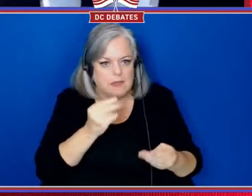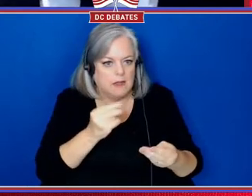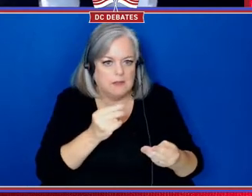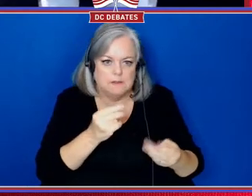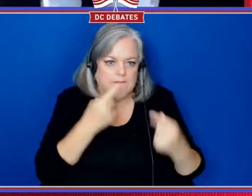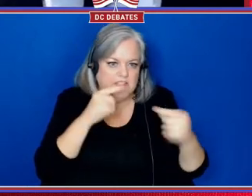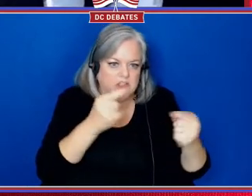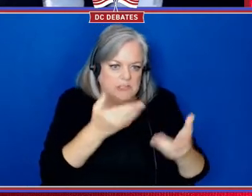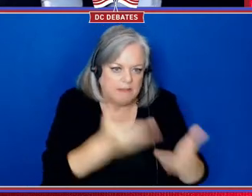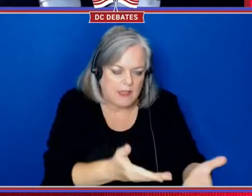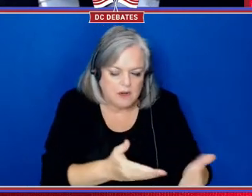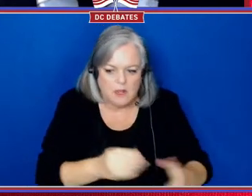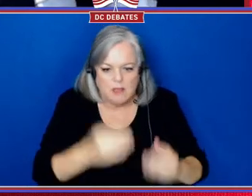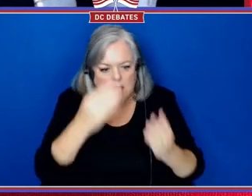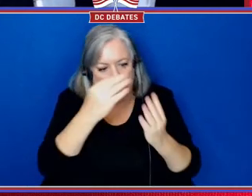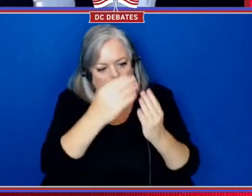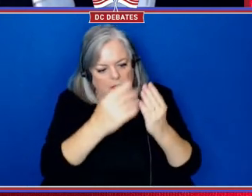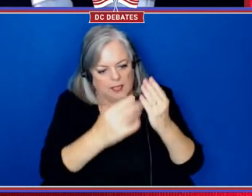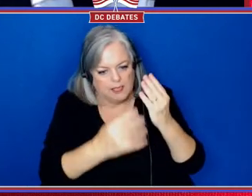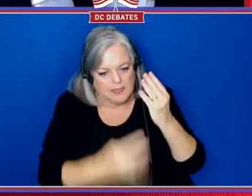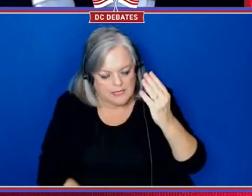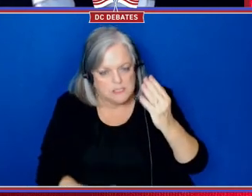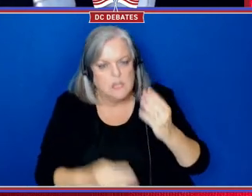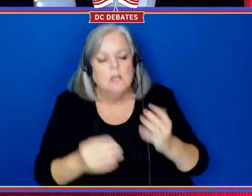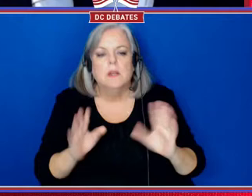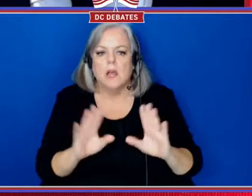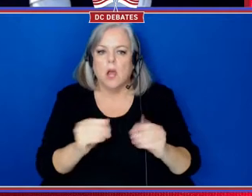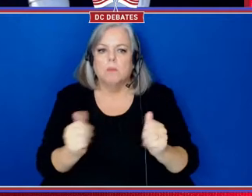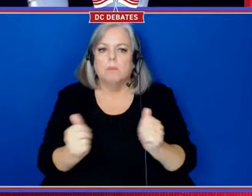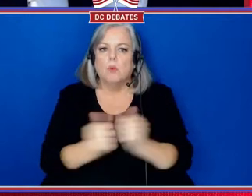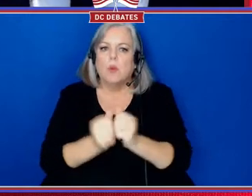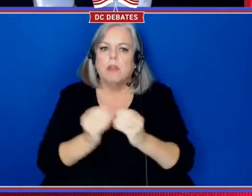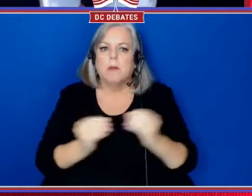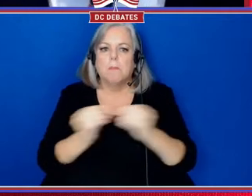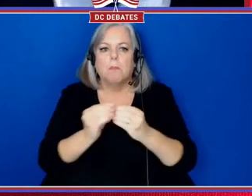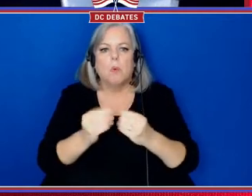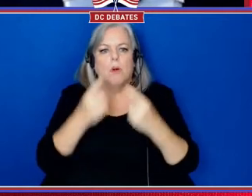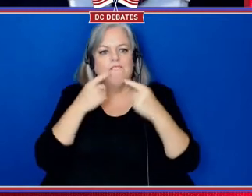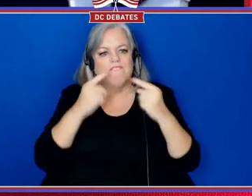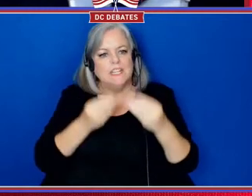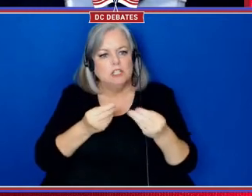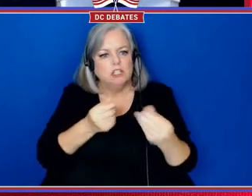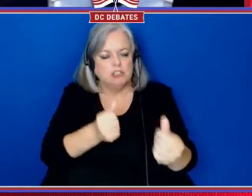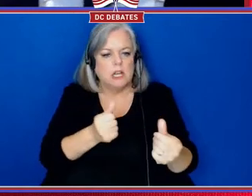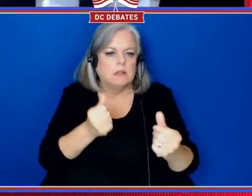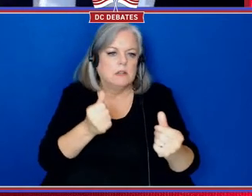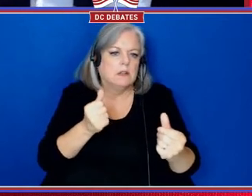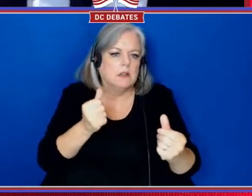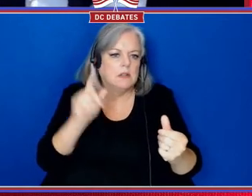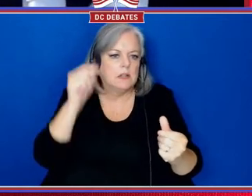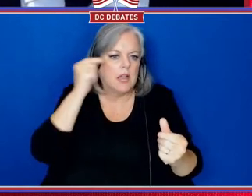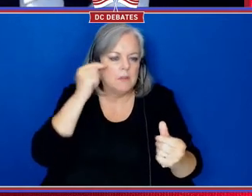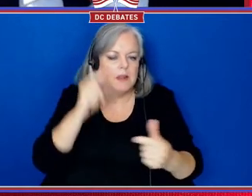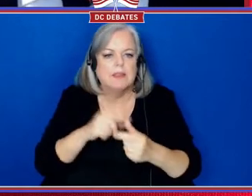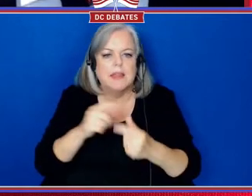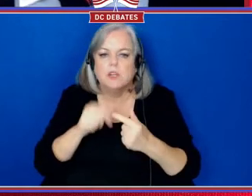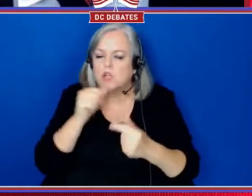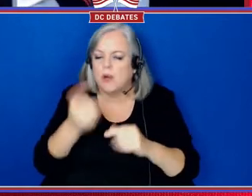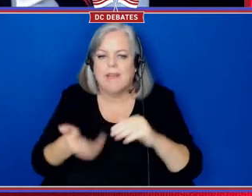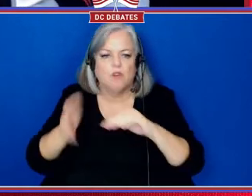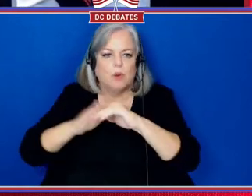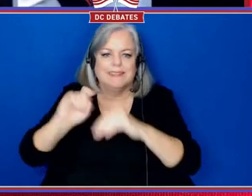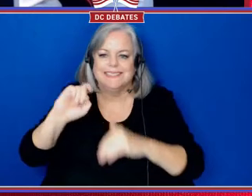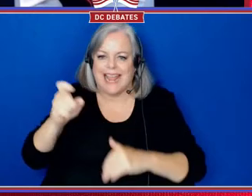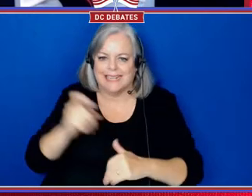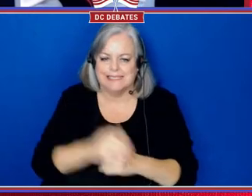so with a more efficient government that is forward-looking, you do not need to raise taxes to implement this. That is time, but I do want to